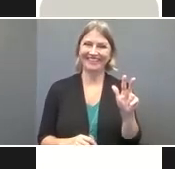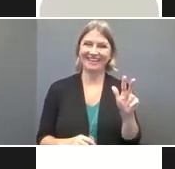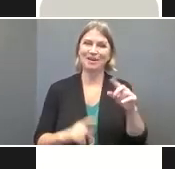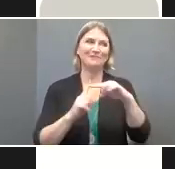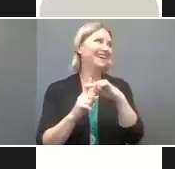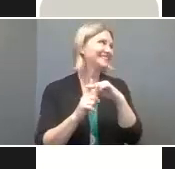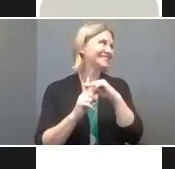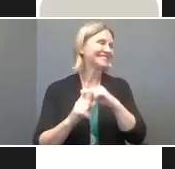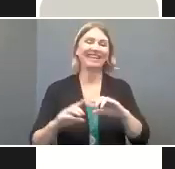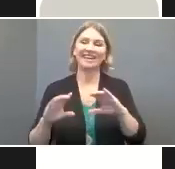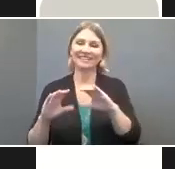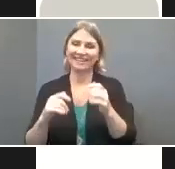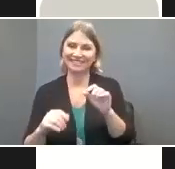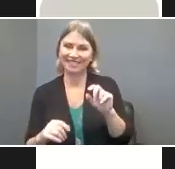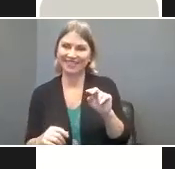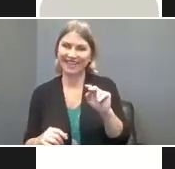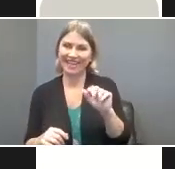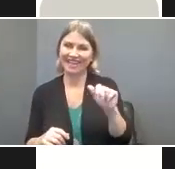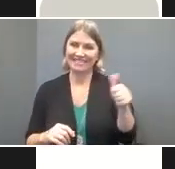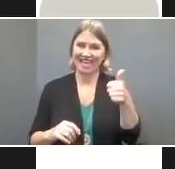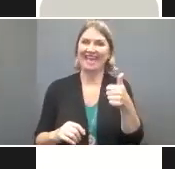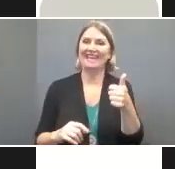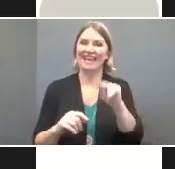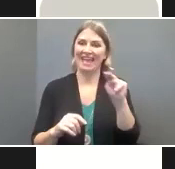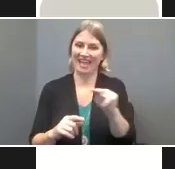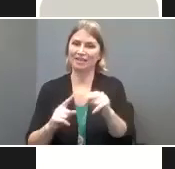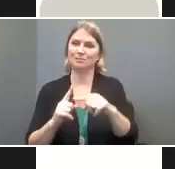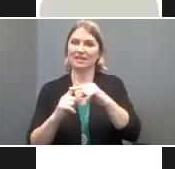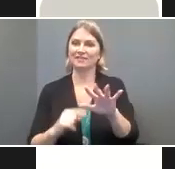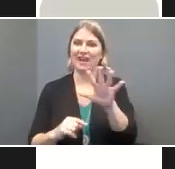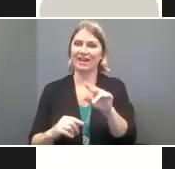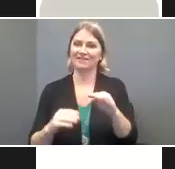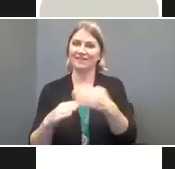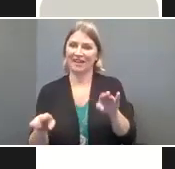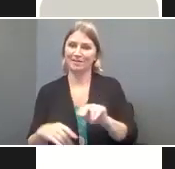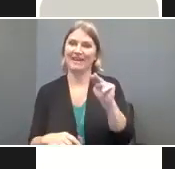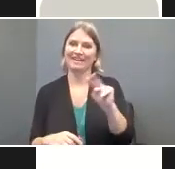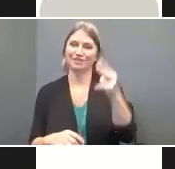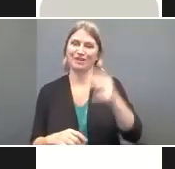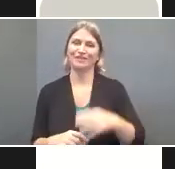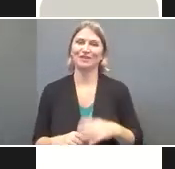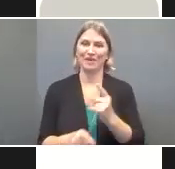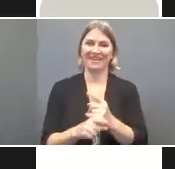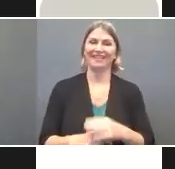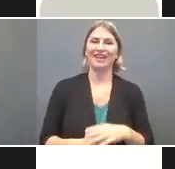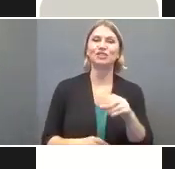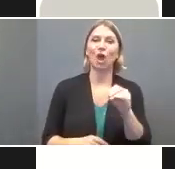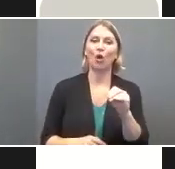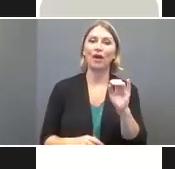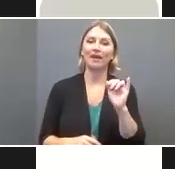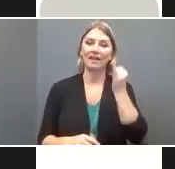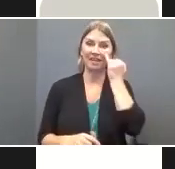plus of 10 divided by n plus of 5 divided by n squared, right? And if we